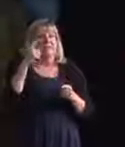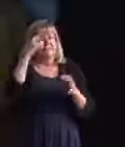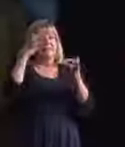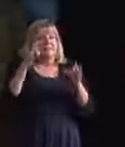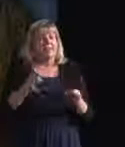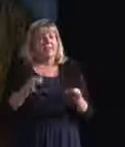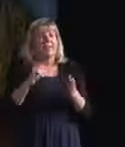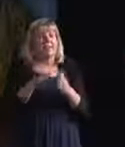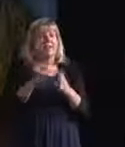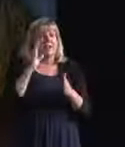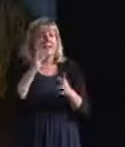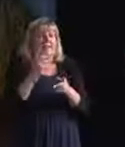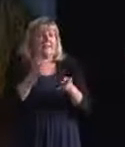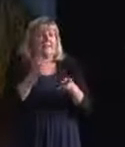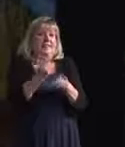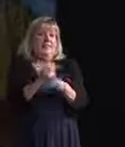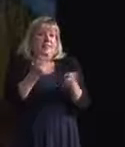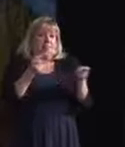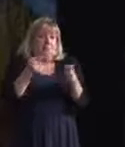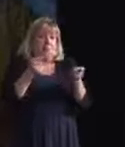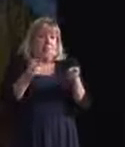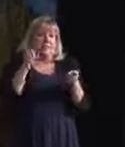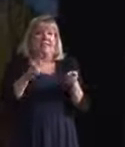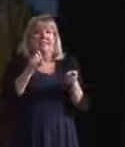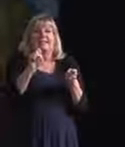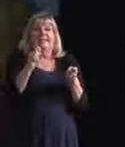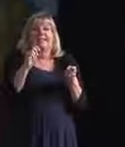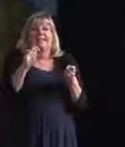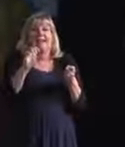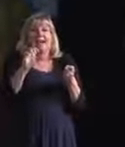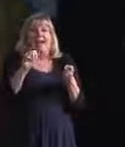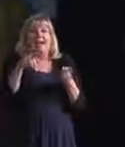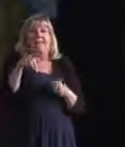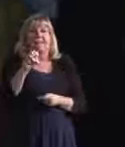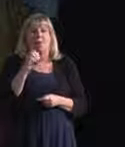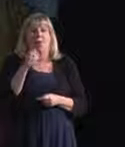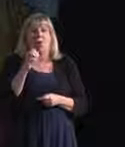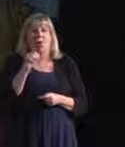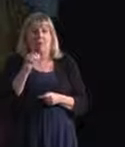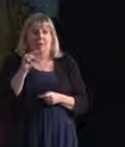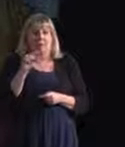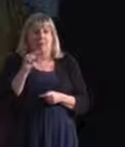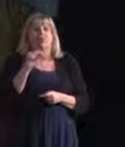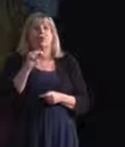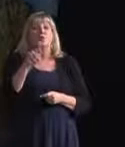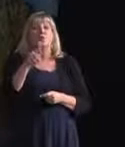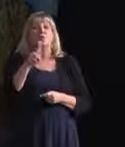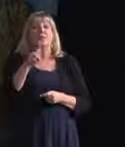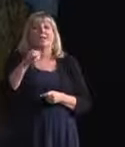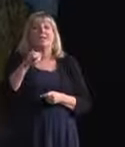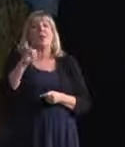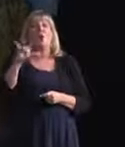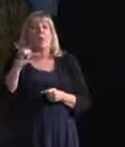needed to maintain control. In September of that year, Trujillo welcomed a Nazi